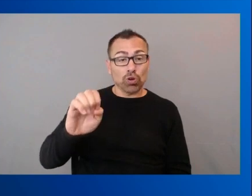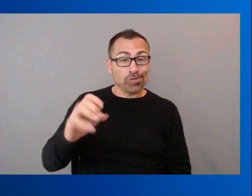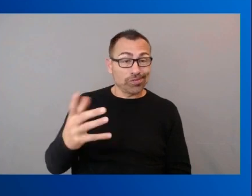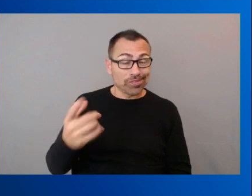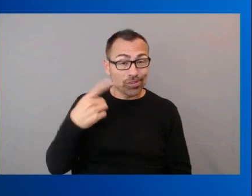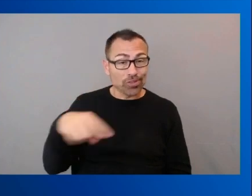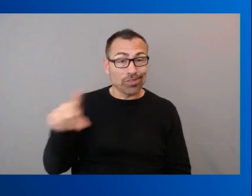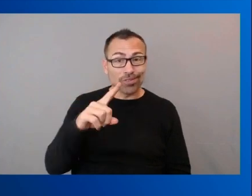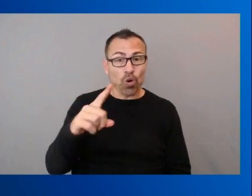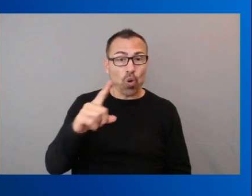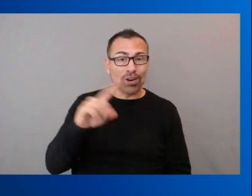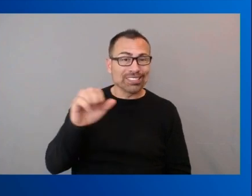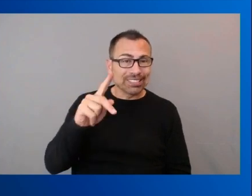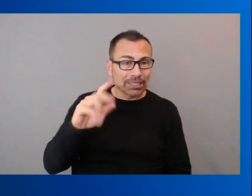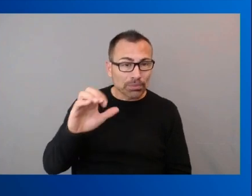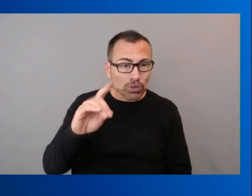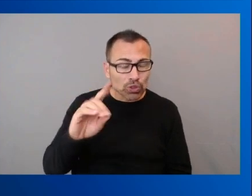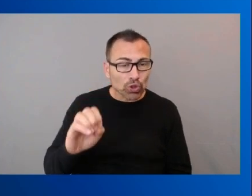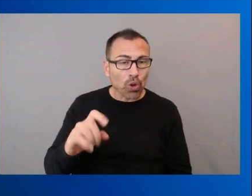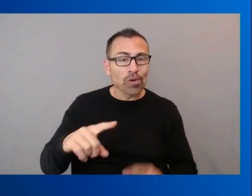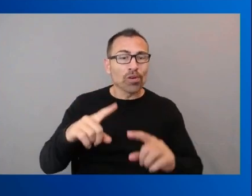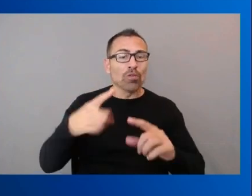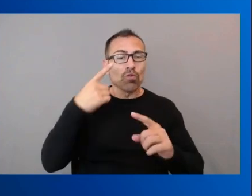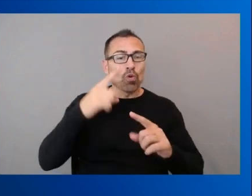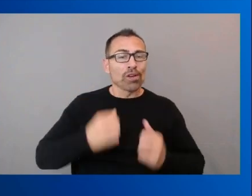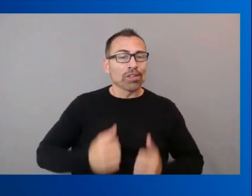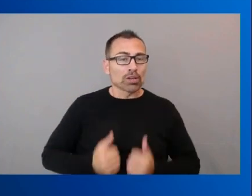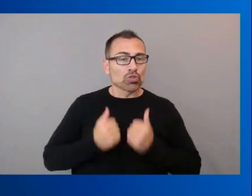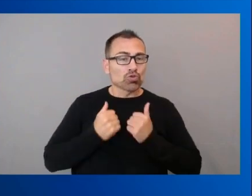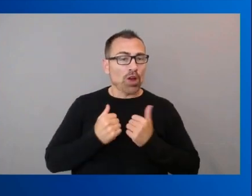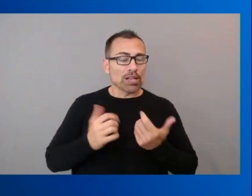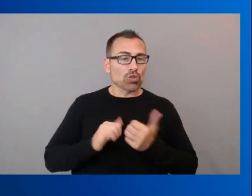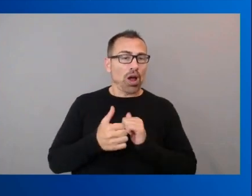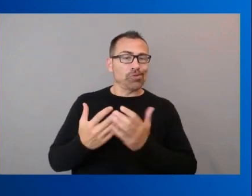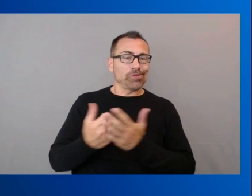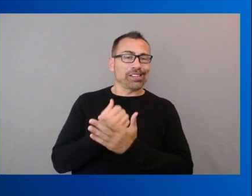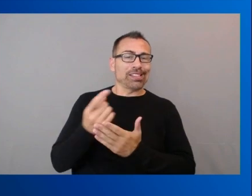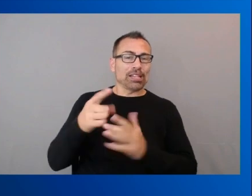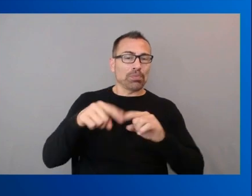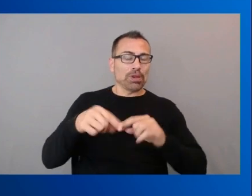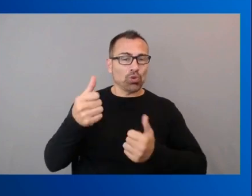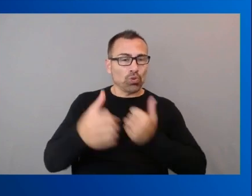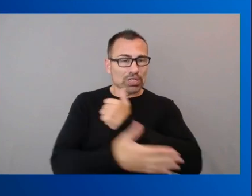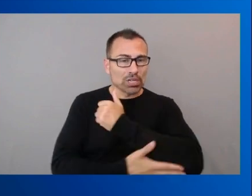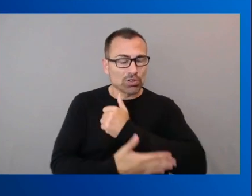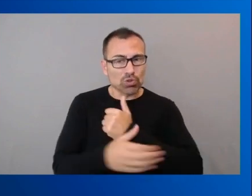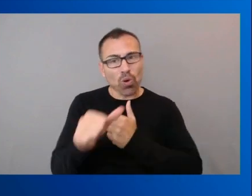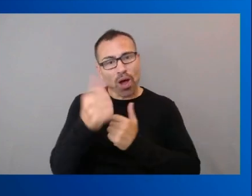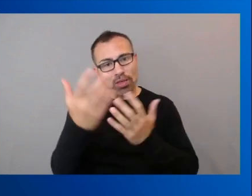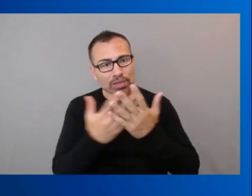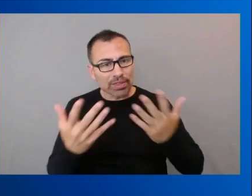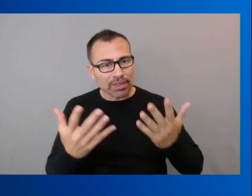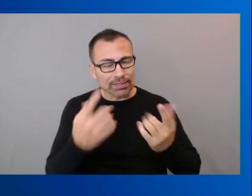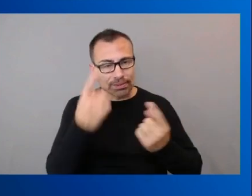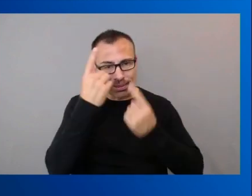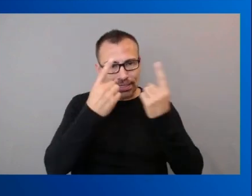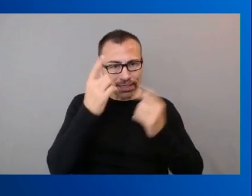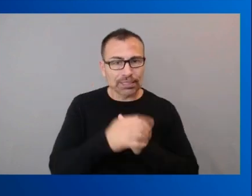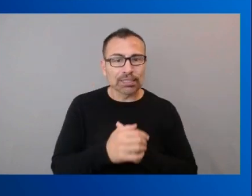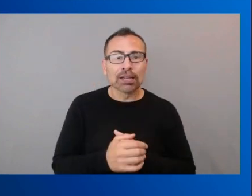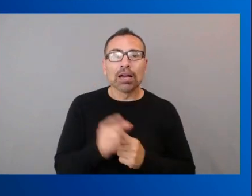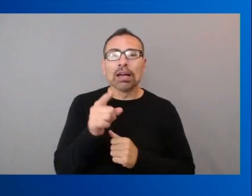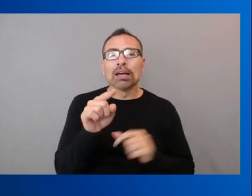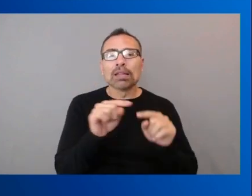am I expecting downstream consumers to get this information or not? So there are things, again, to consider. And then finally at the bottom there, we also have